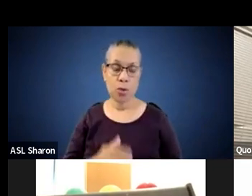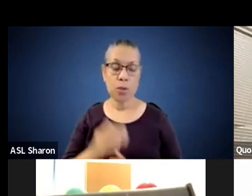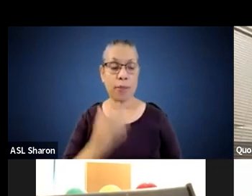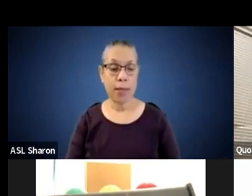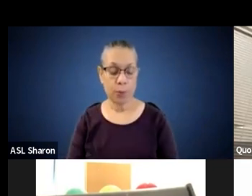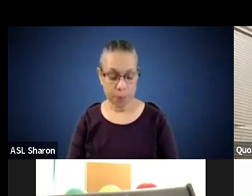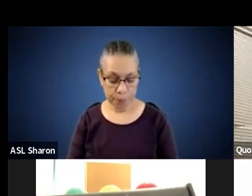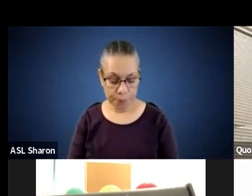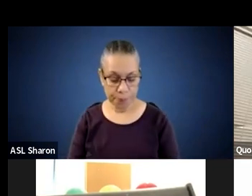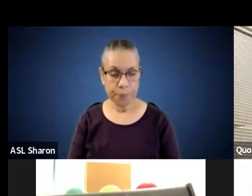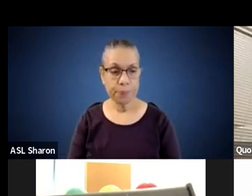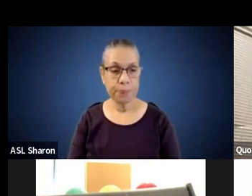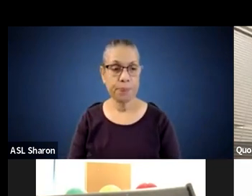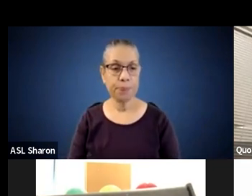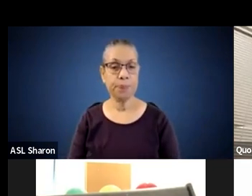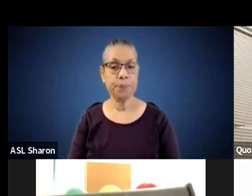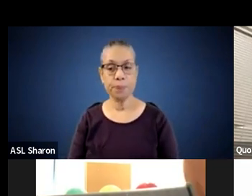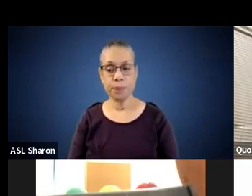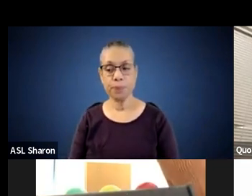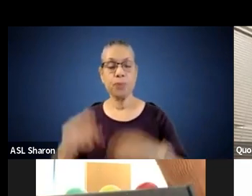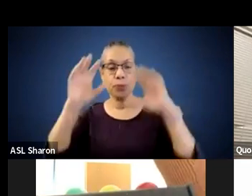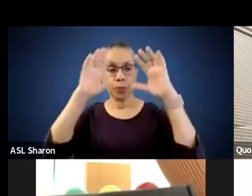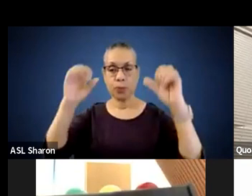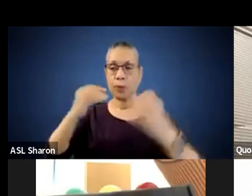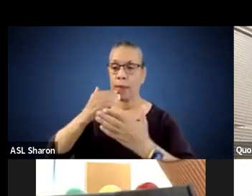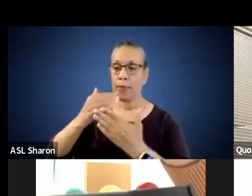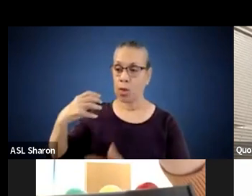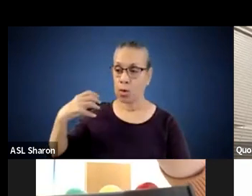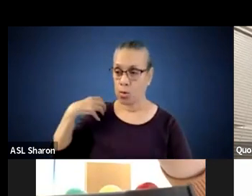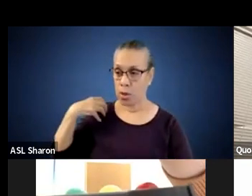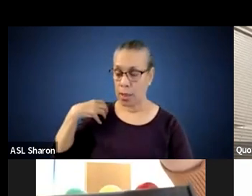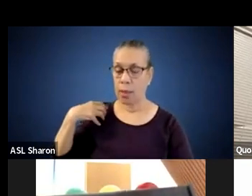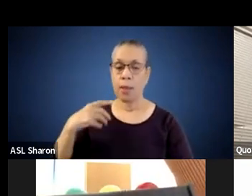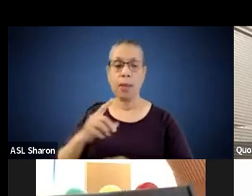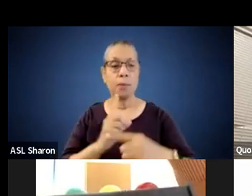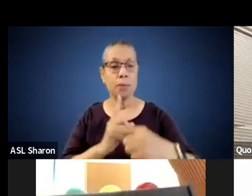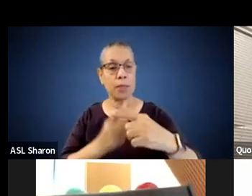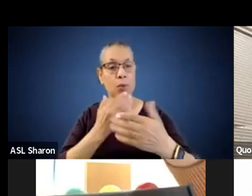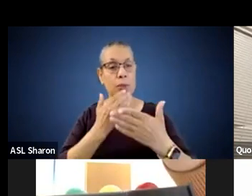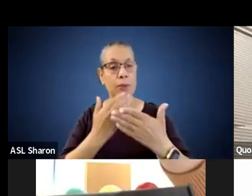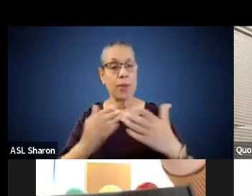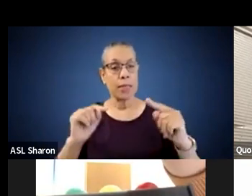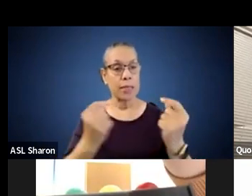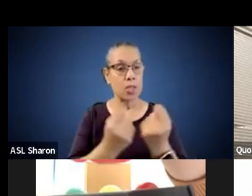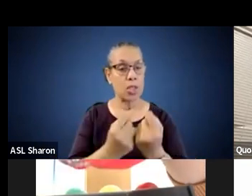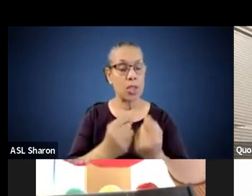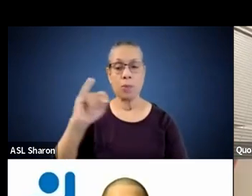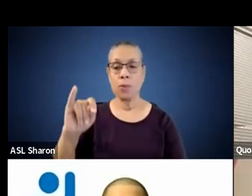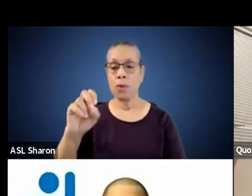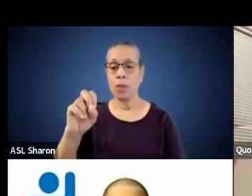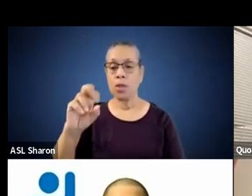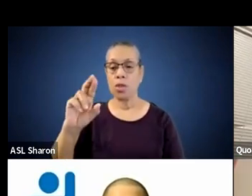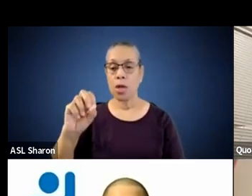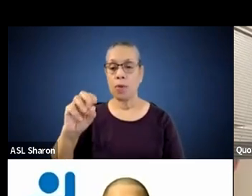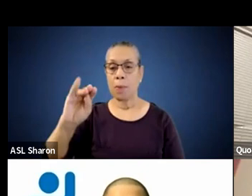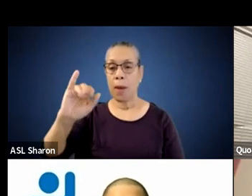you thank you uh thank you chair first I just want to thank our team in Jeremiah for all the work I think as we've